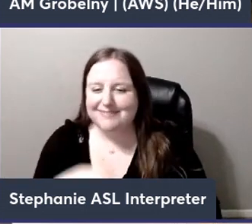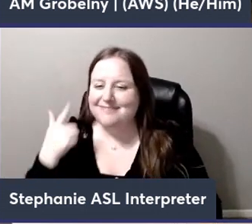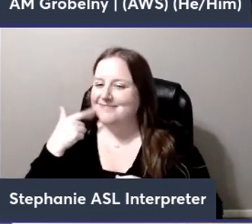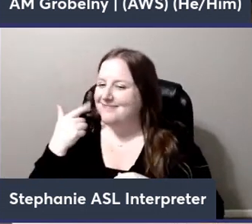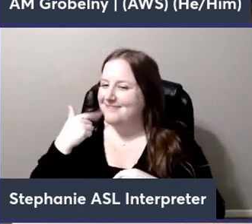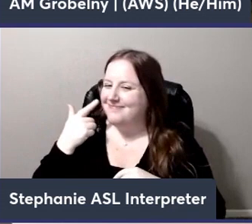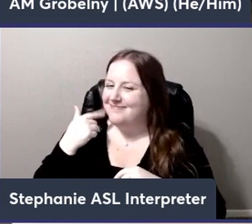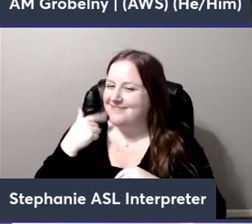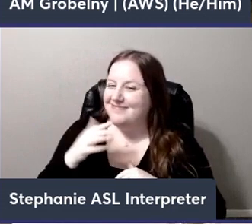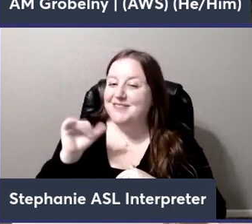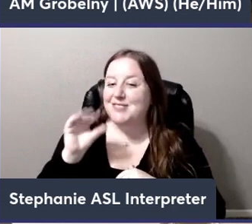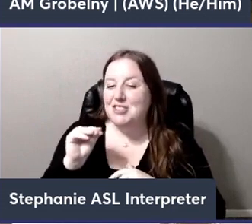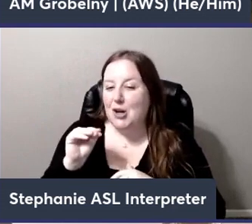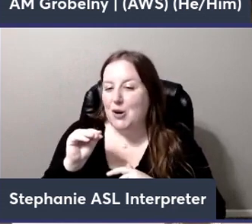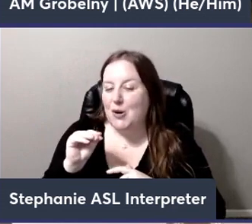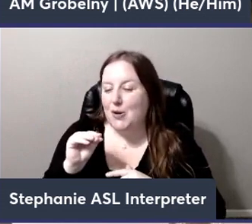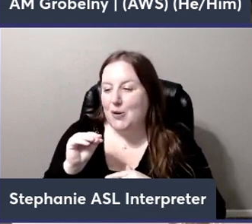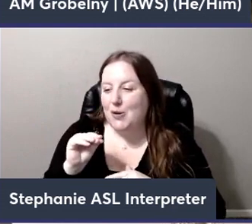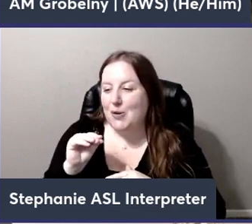So,